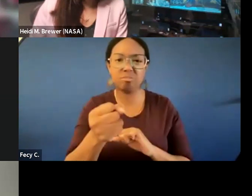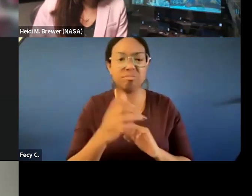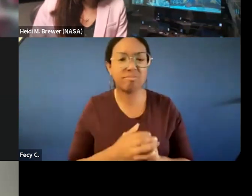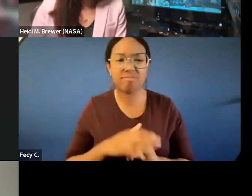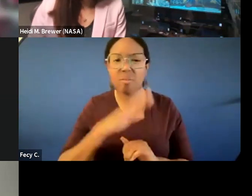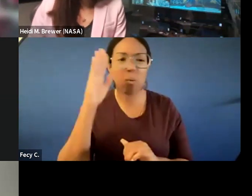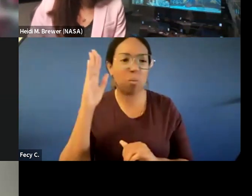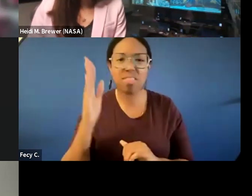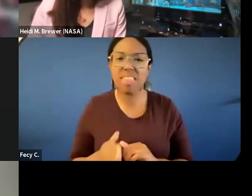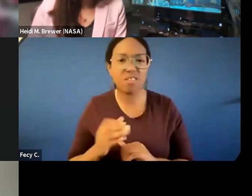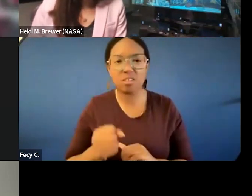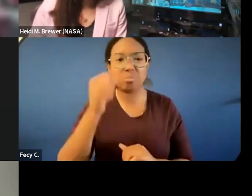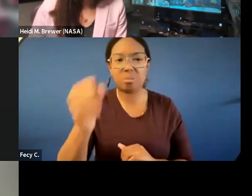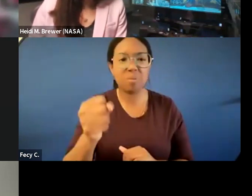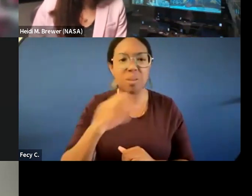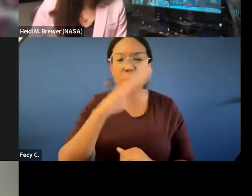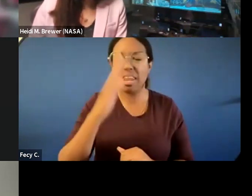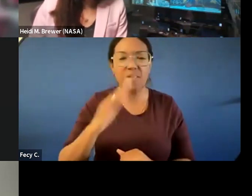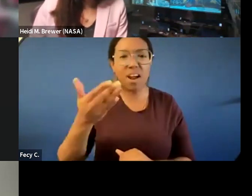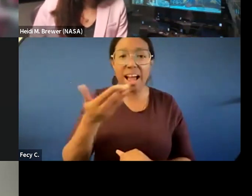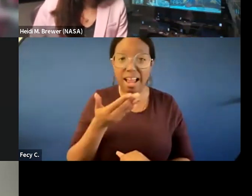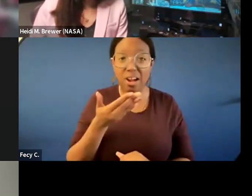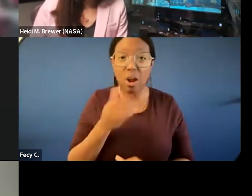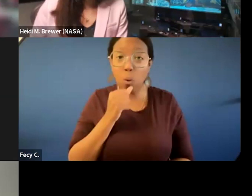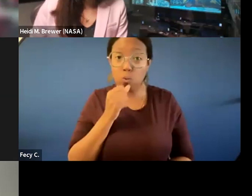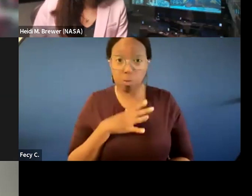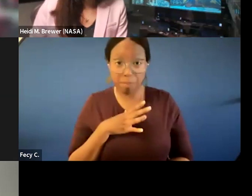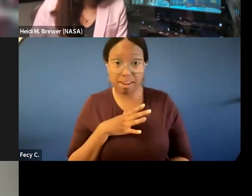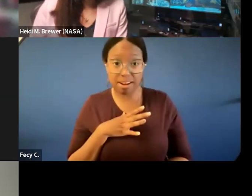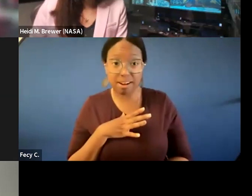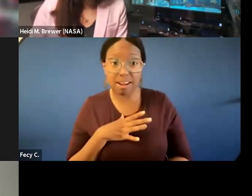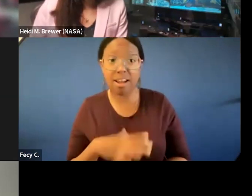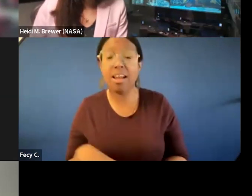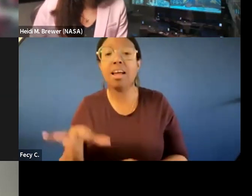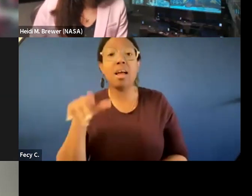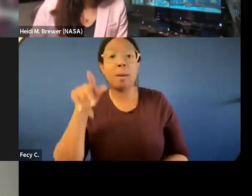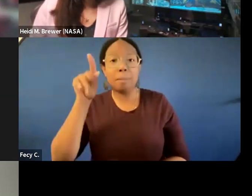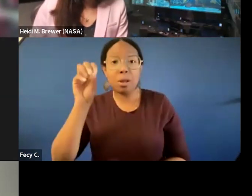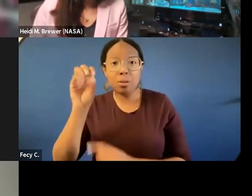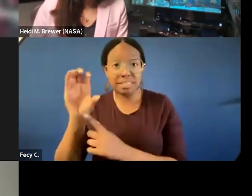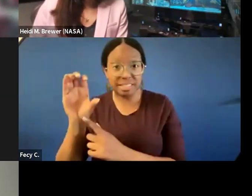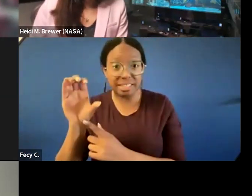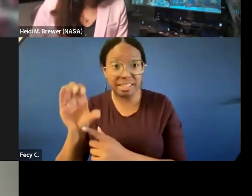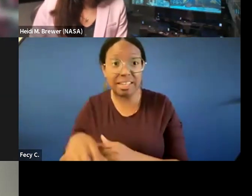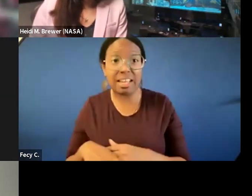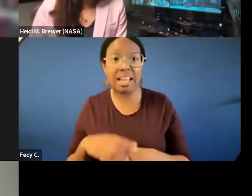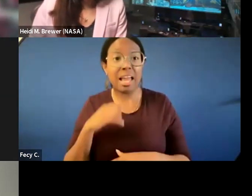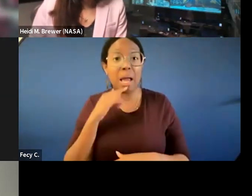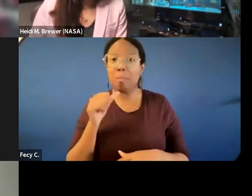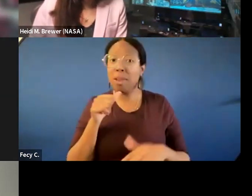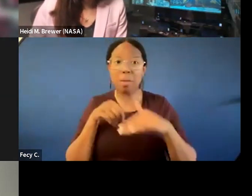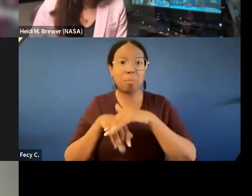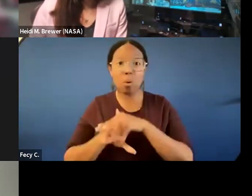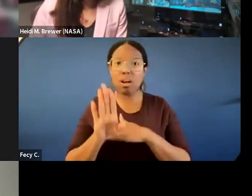absolutely no way that they're going to hire a young woman of color. I was not born and raised in the United States. I'm an immigrant. I moved here